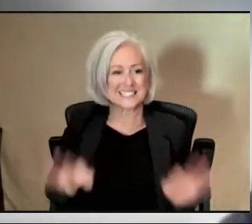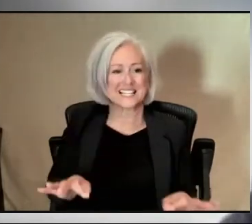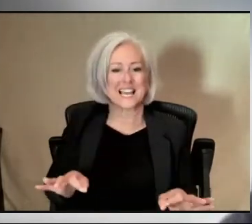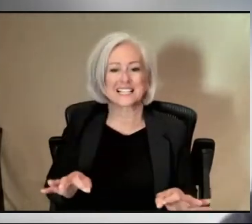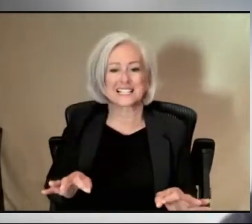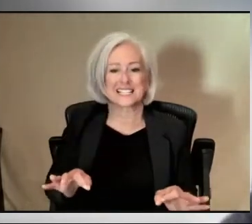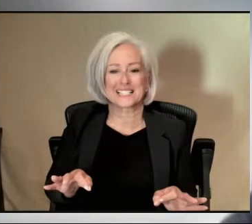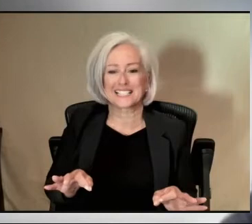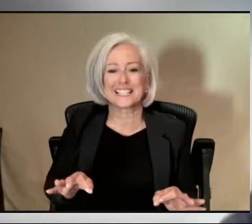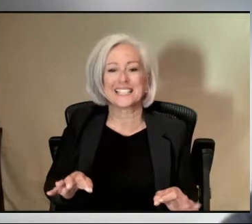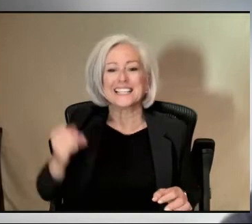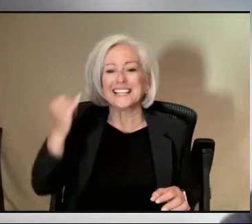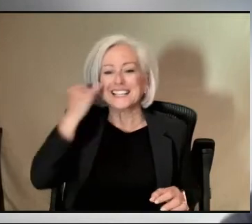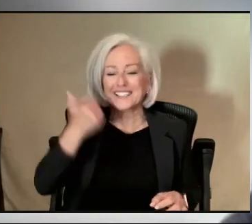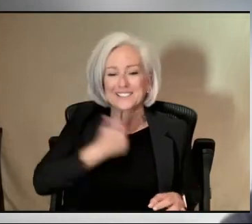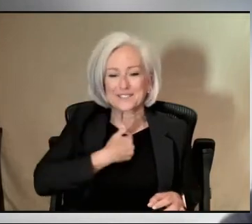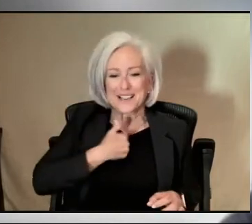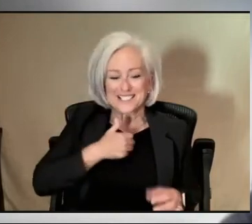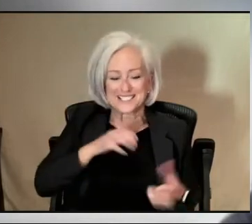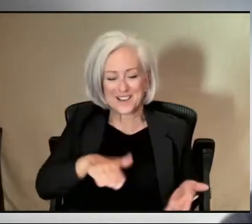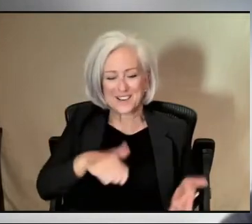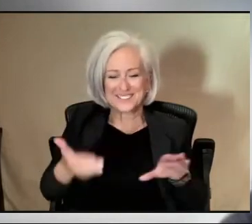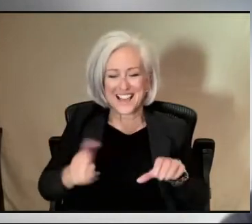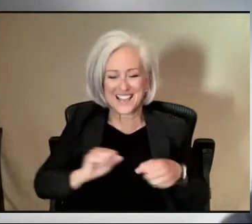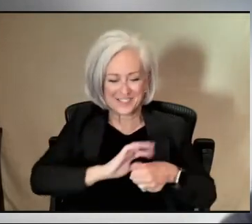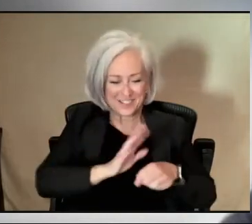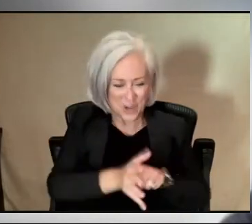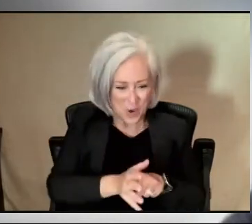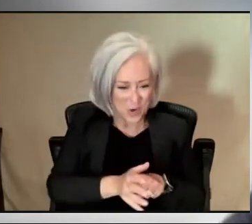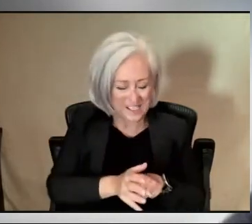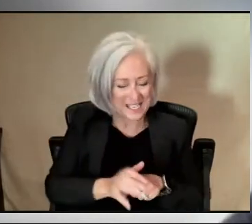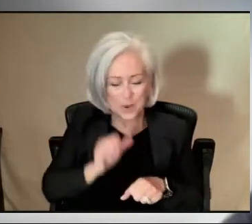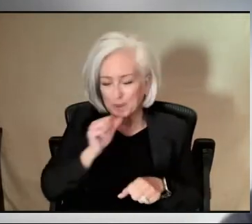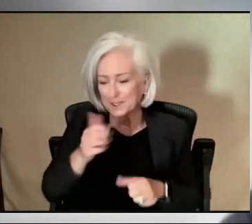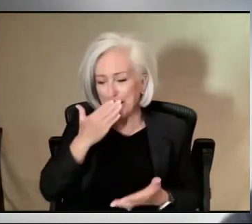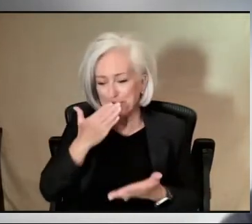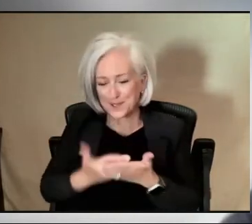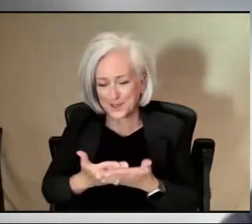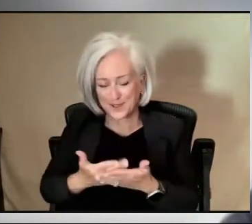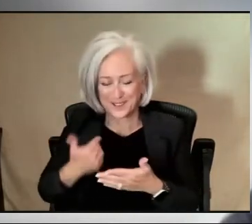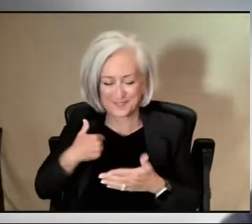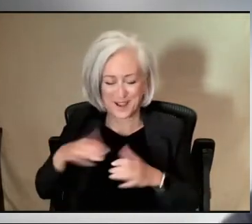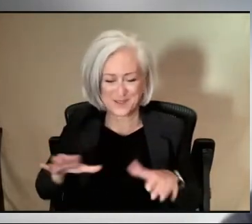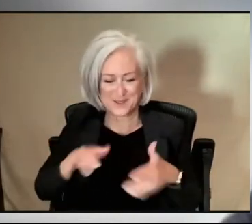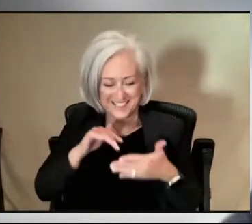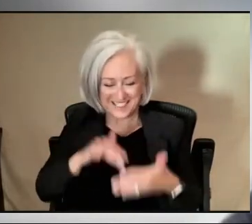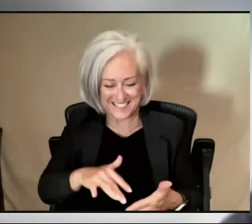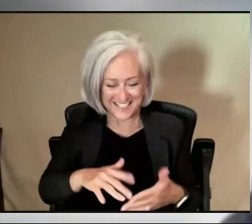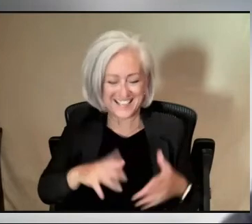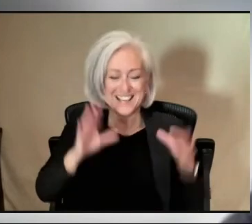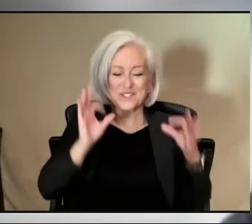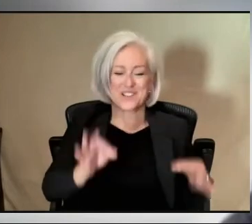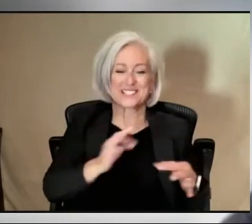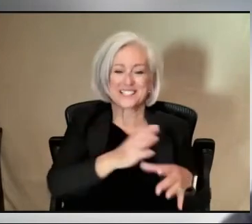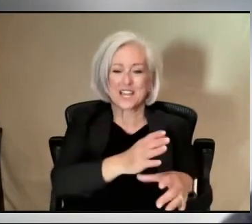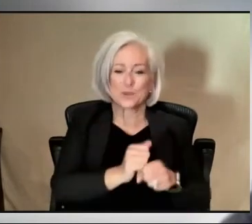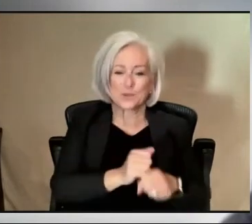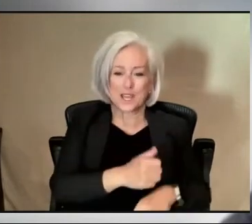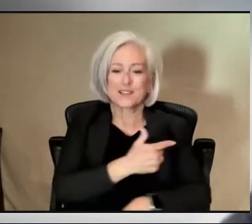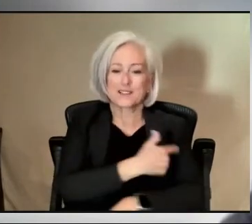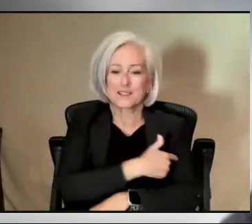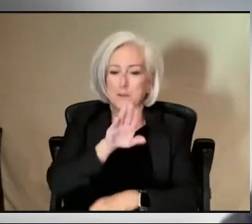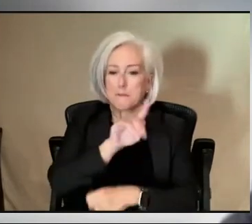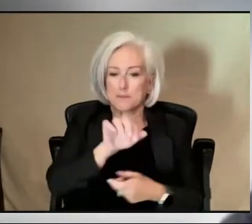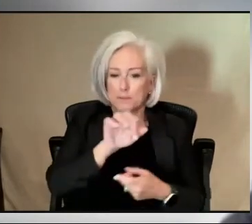died of SARS-CoV-2. So I did get my booster, and it slightly worsened it, made it a little